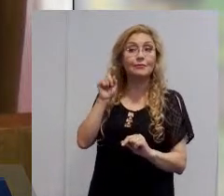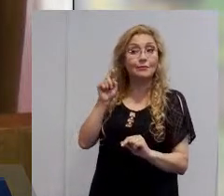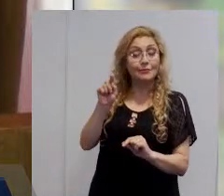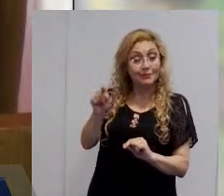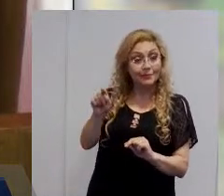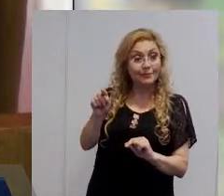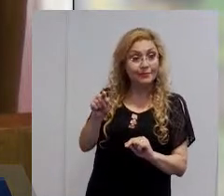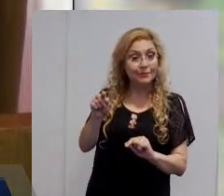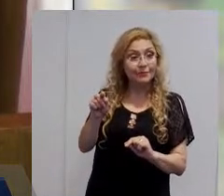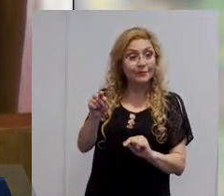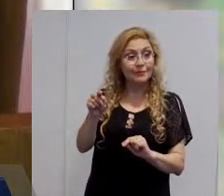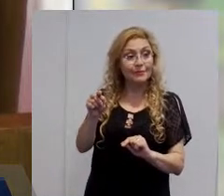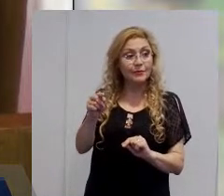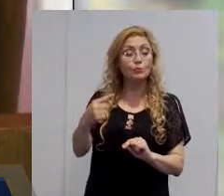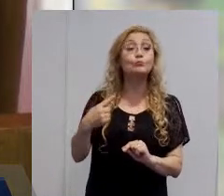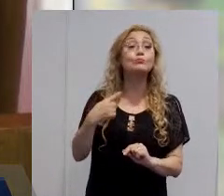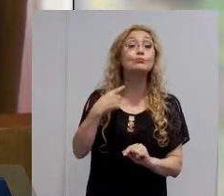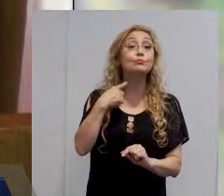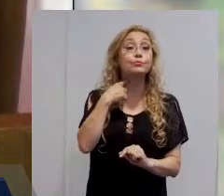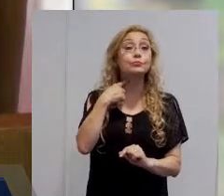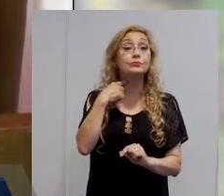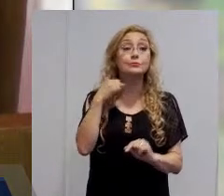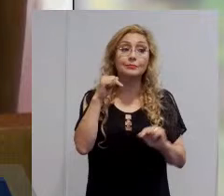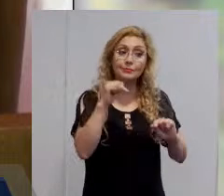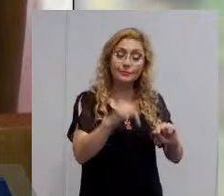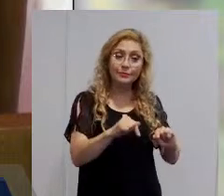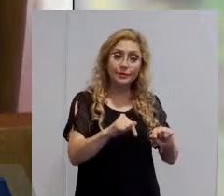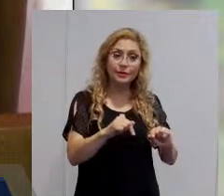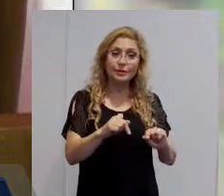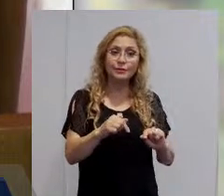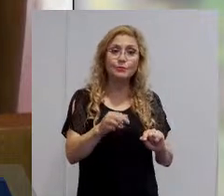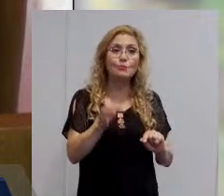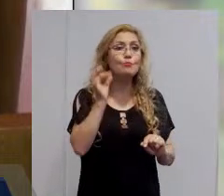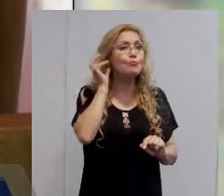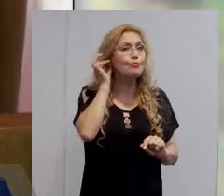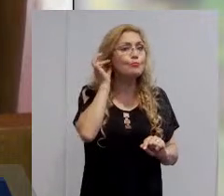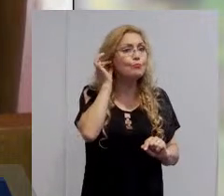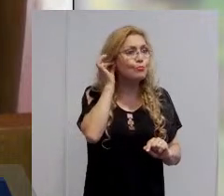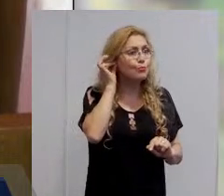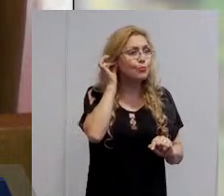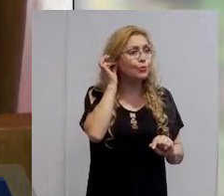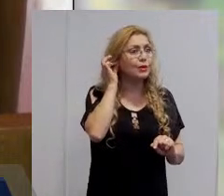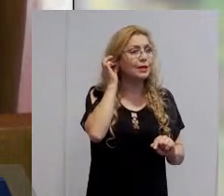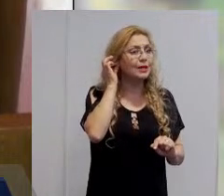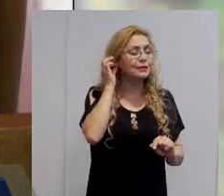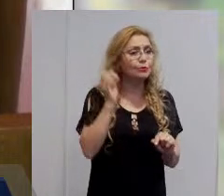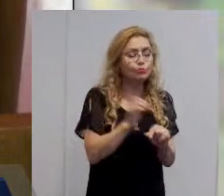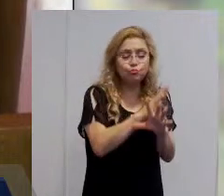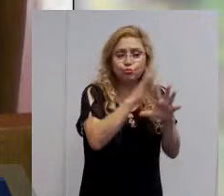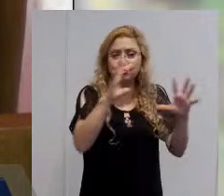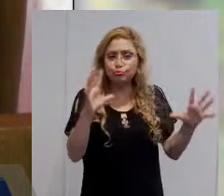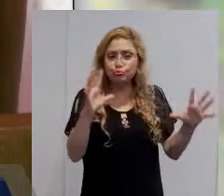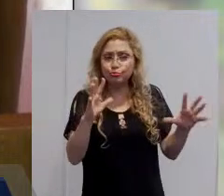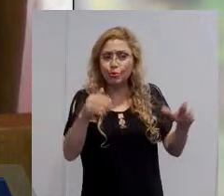present peasants and the women peasants who are most affected by all of this, because many